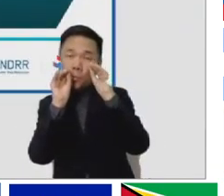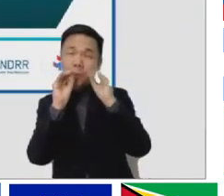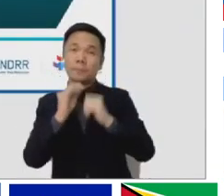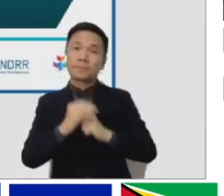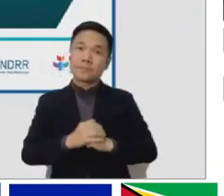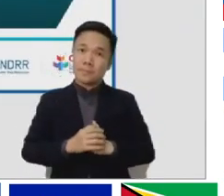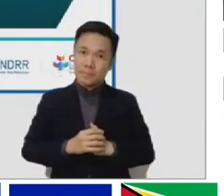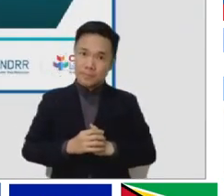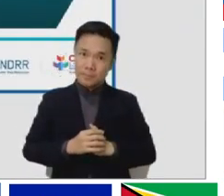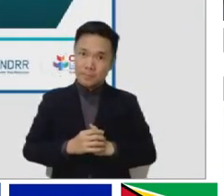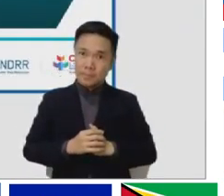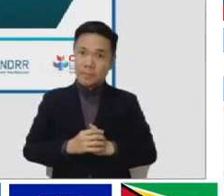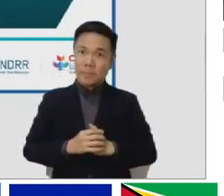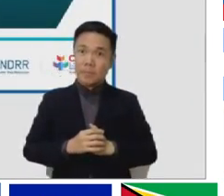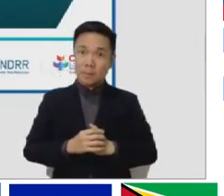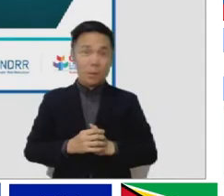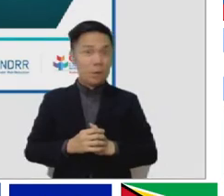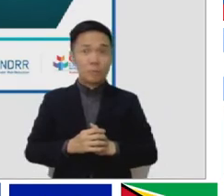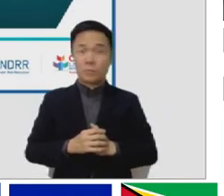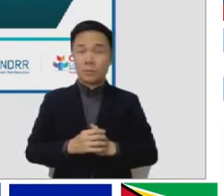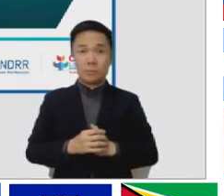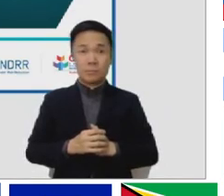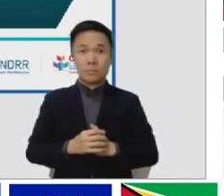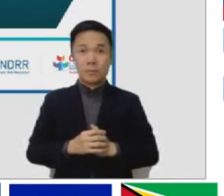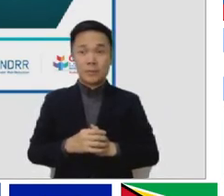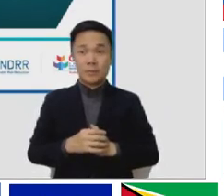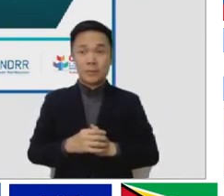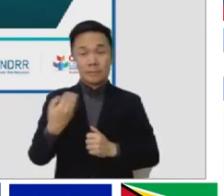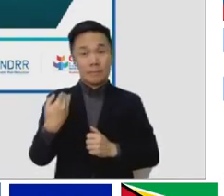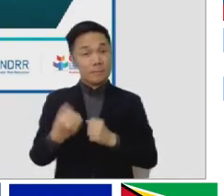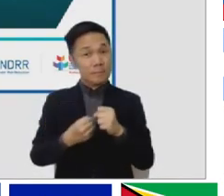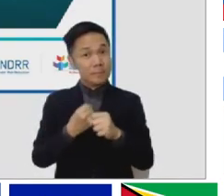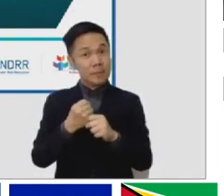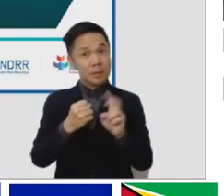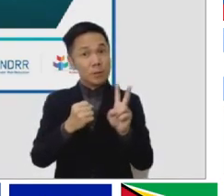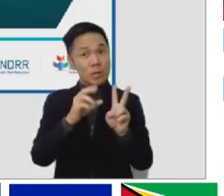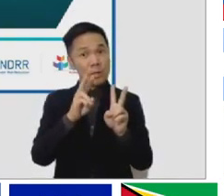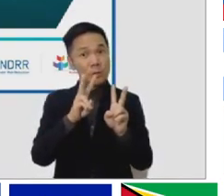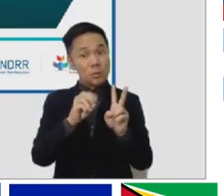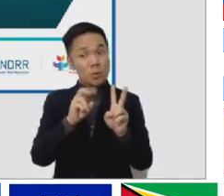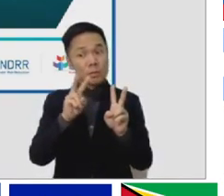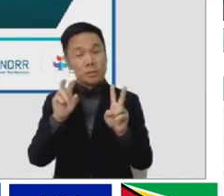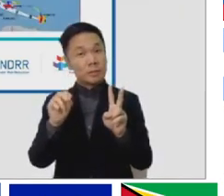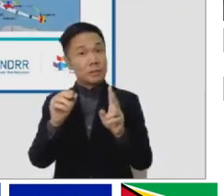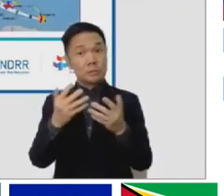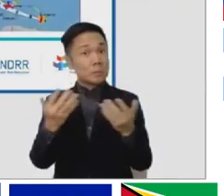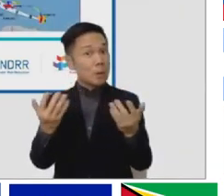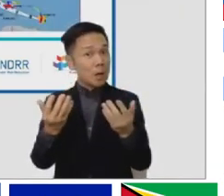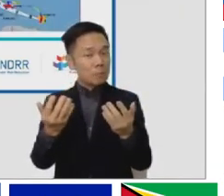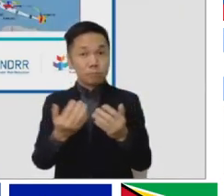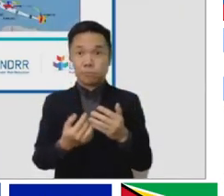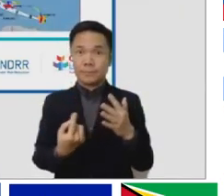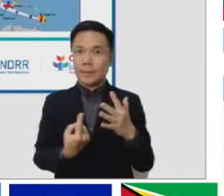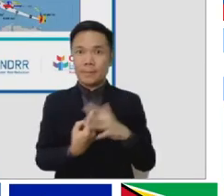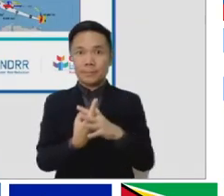various events that we would have had 2020 rolling into 2021.